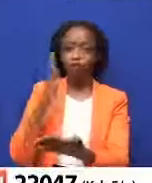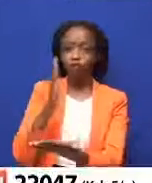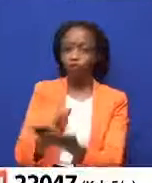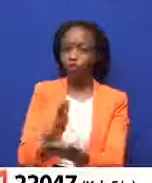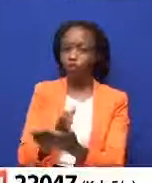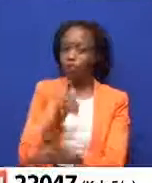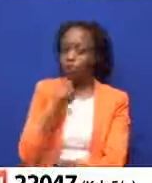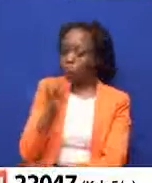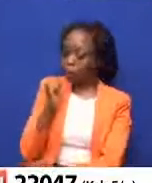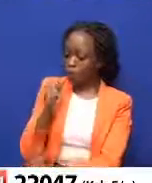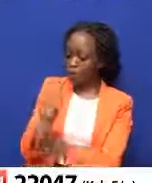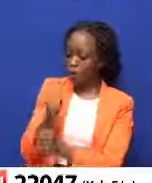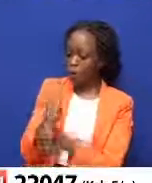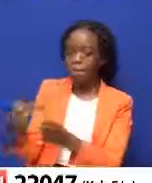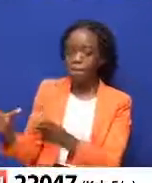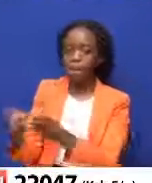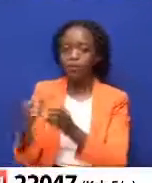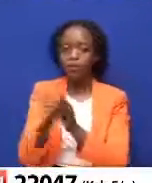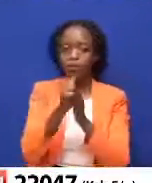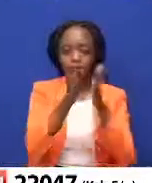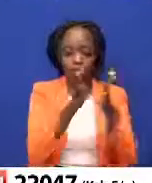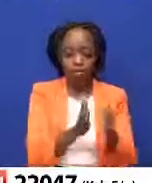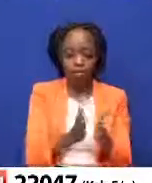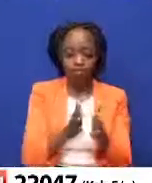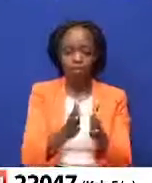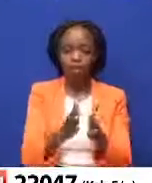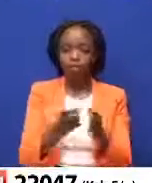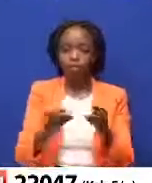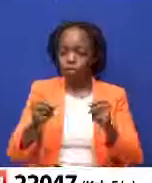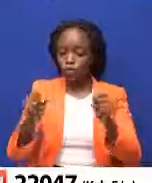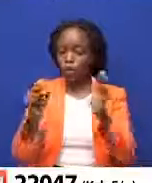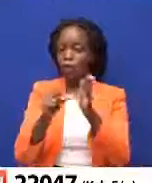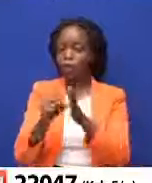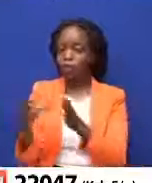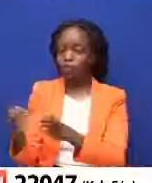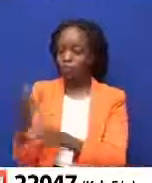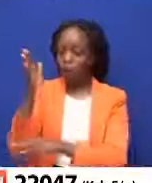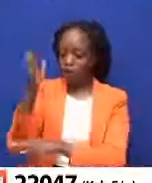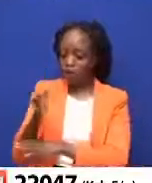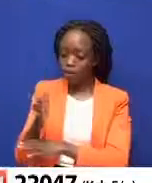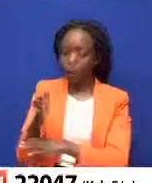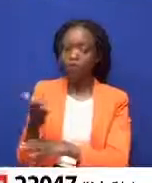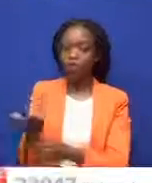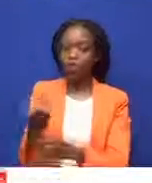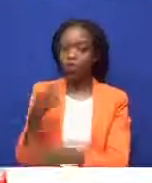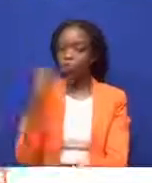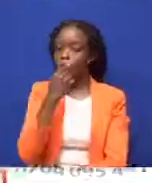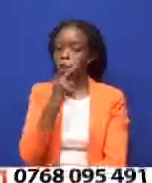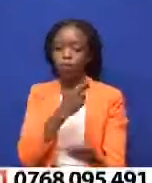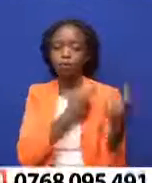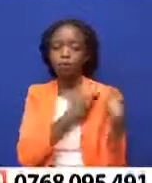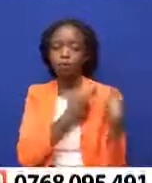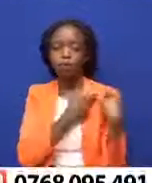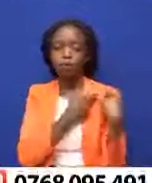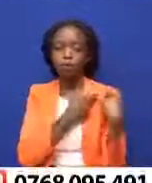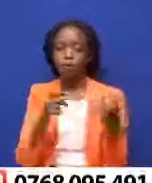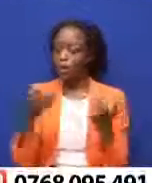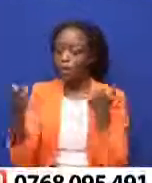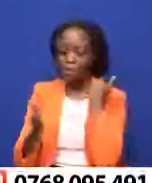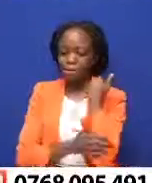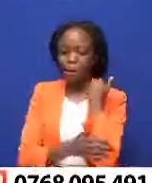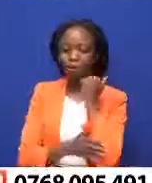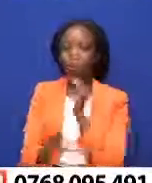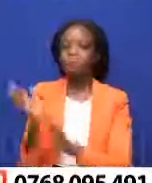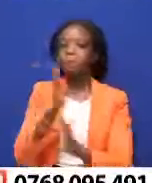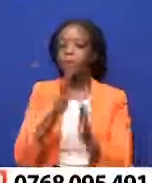work of the party leader to articulate issues of the party. He has been moribund. He's the one responsible for this performance. And